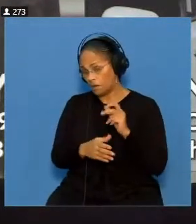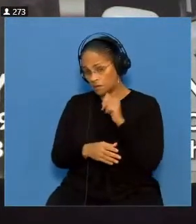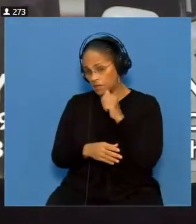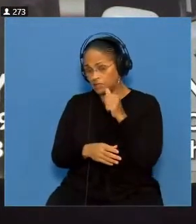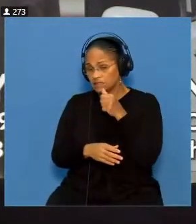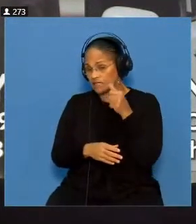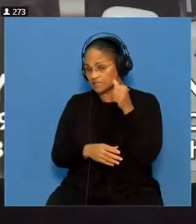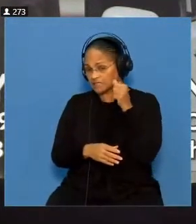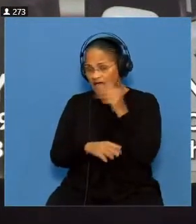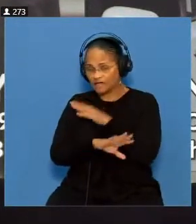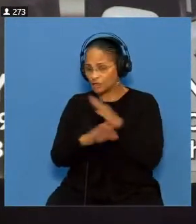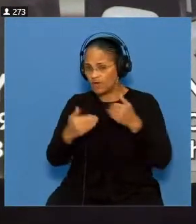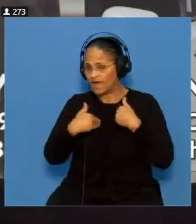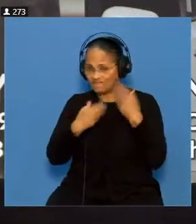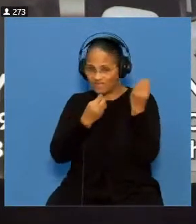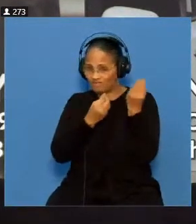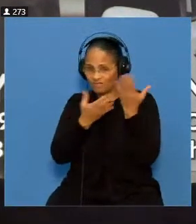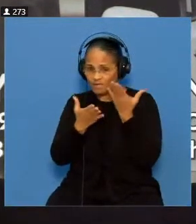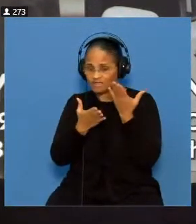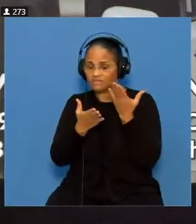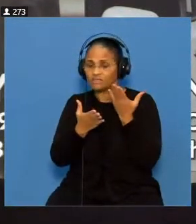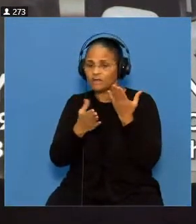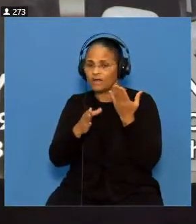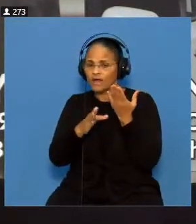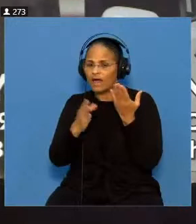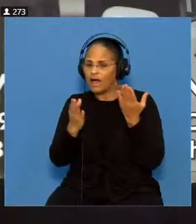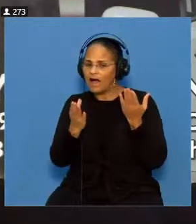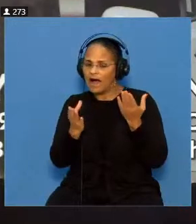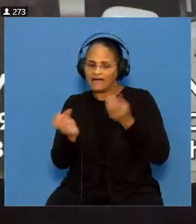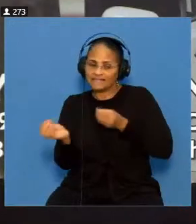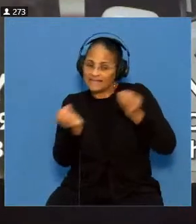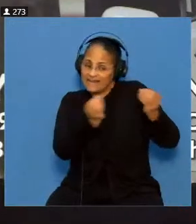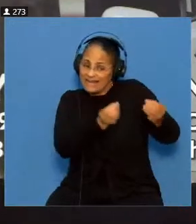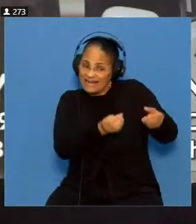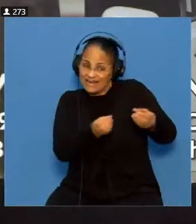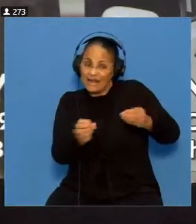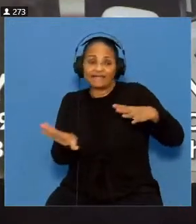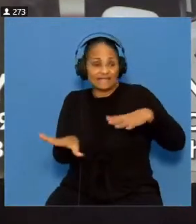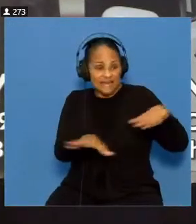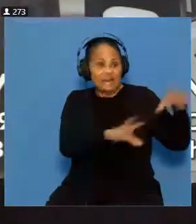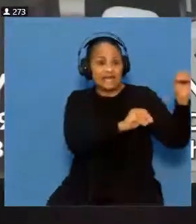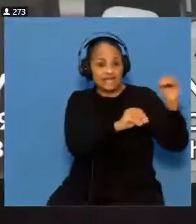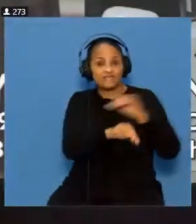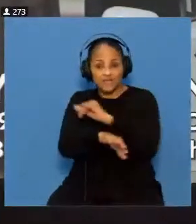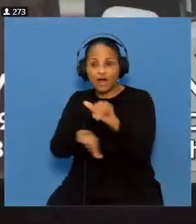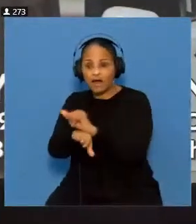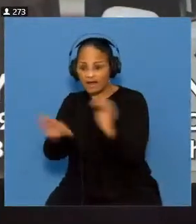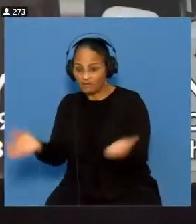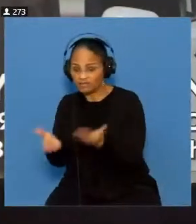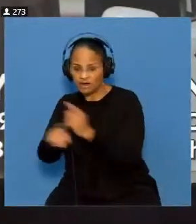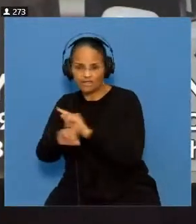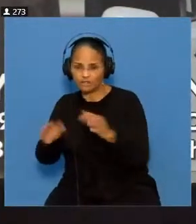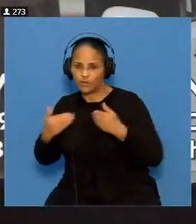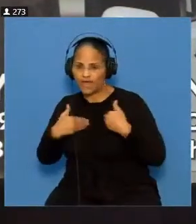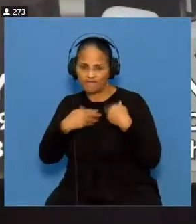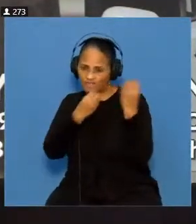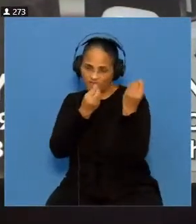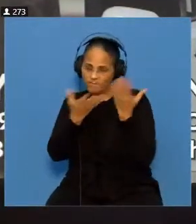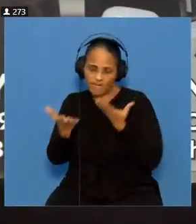actually have that information. Just for the record, I did not leave the island. I was here. But I don't have that information. I'll